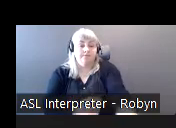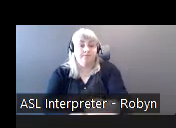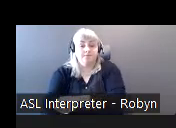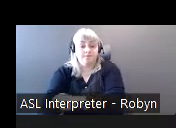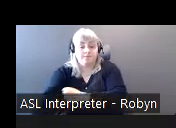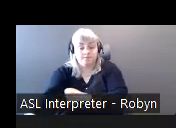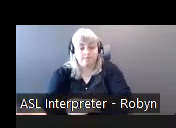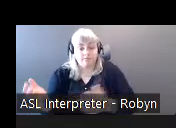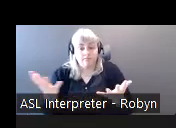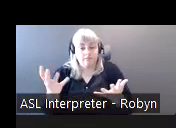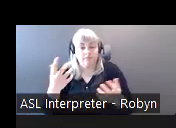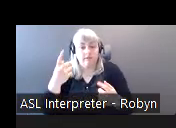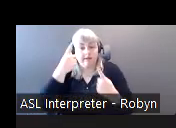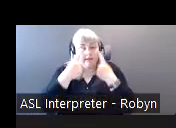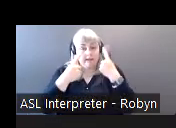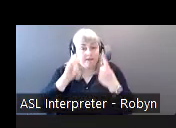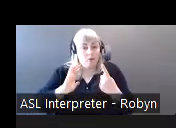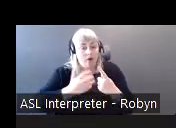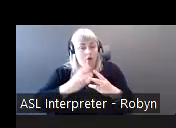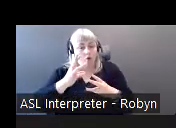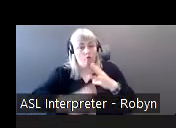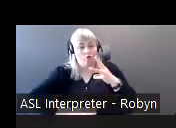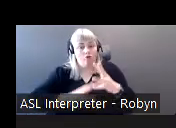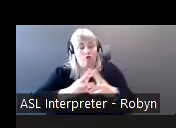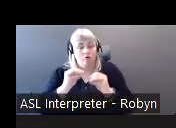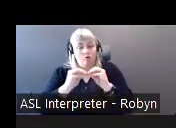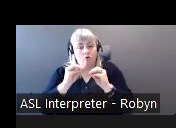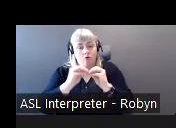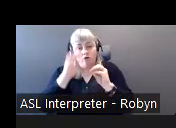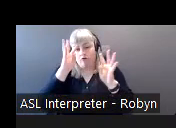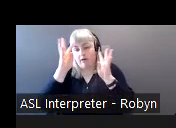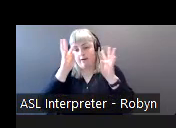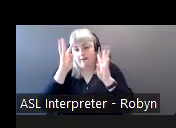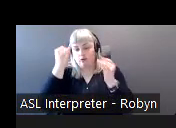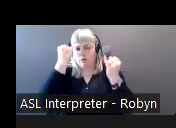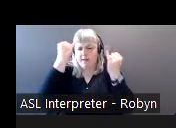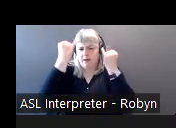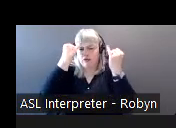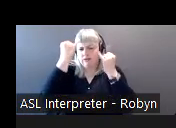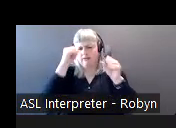in a creative way, to imagine possibilities